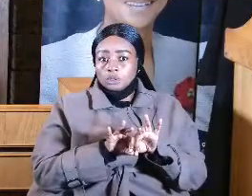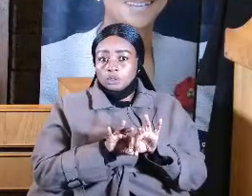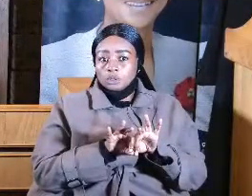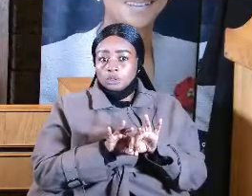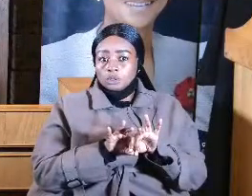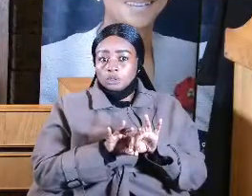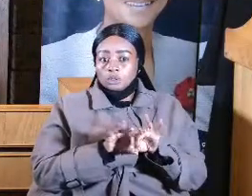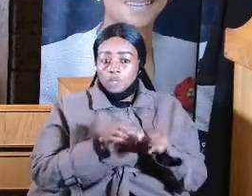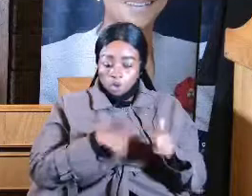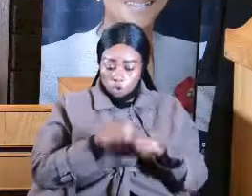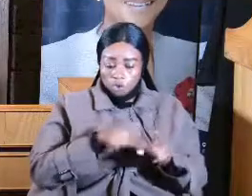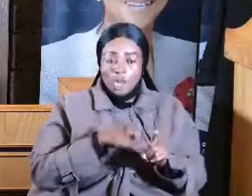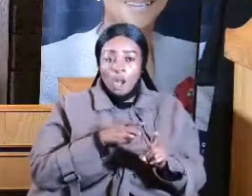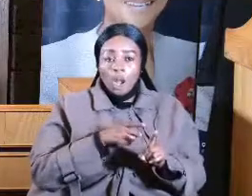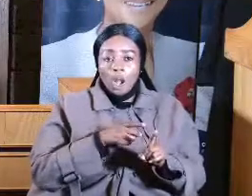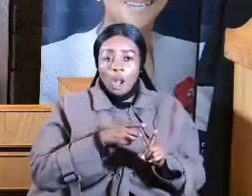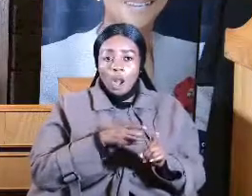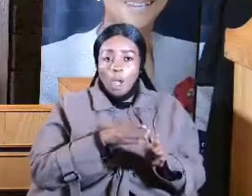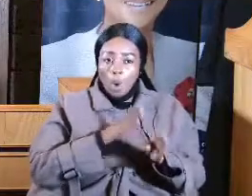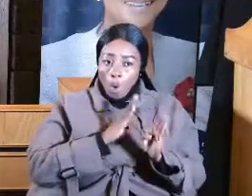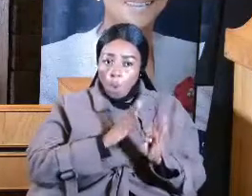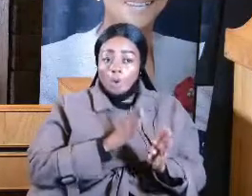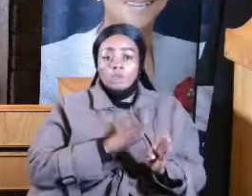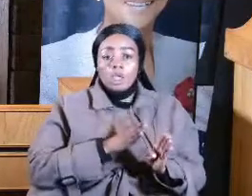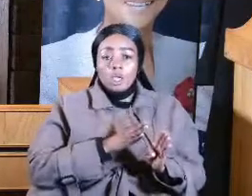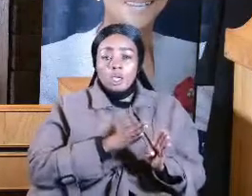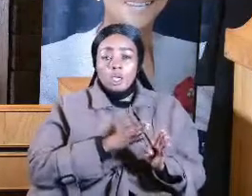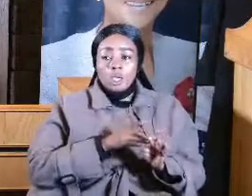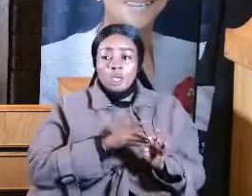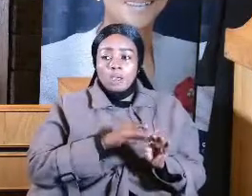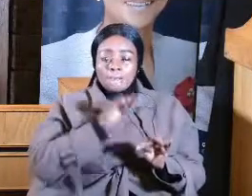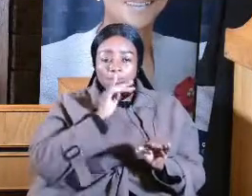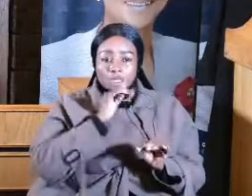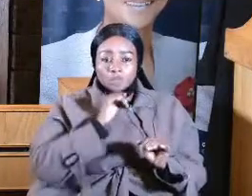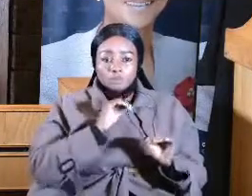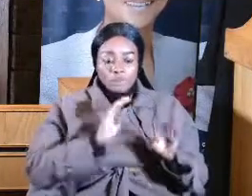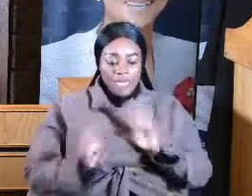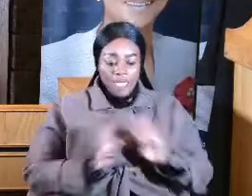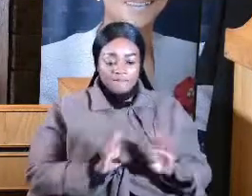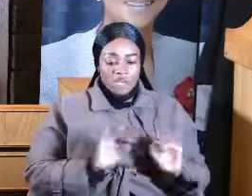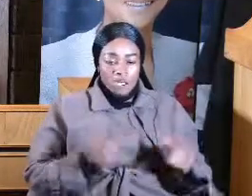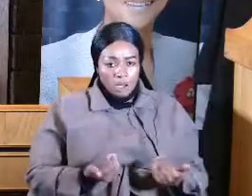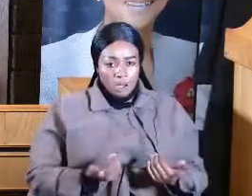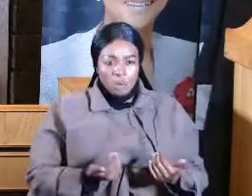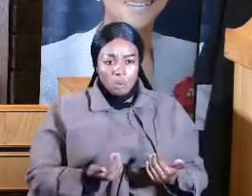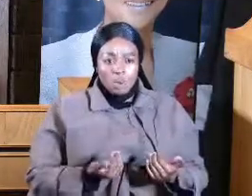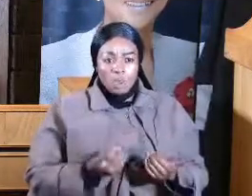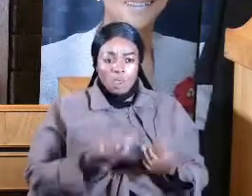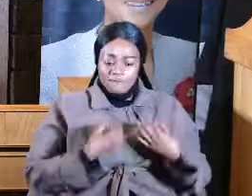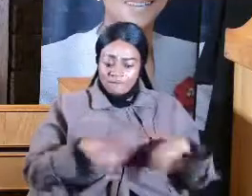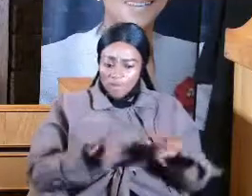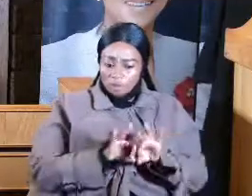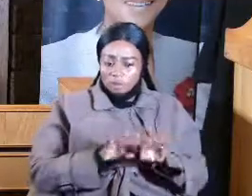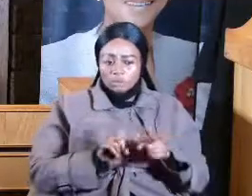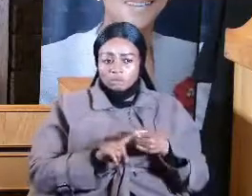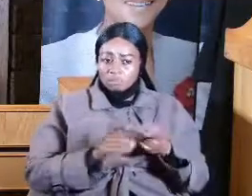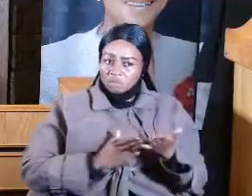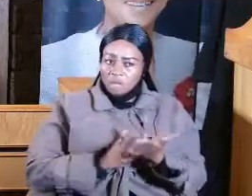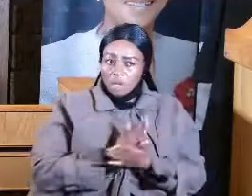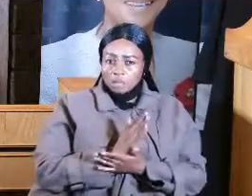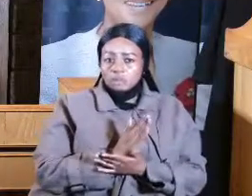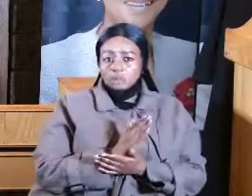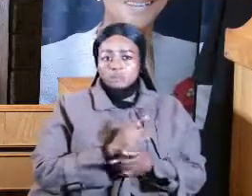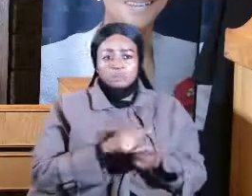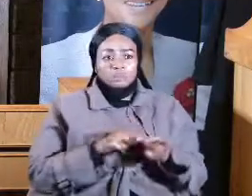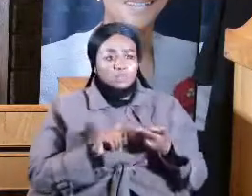order. They provide the general guidelines for social conduct. Values like fundamental rights,